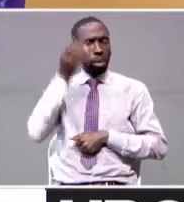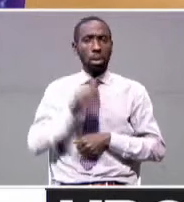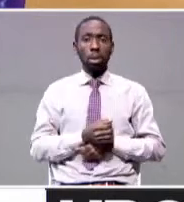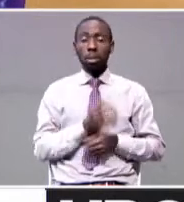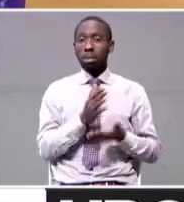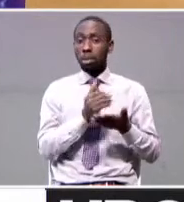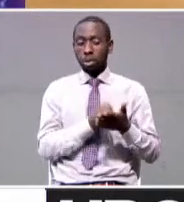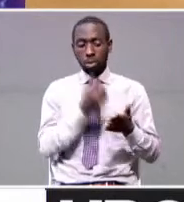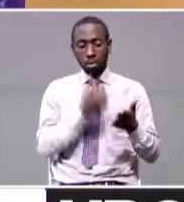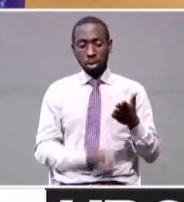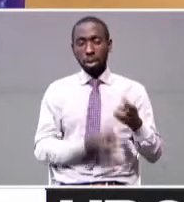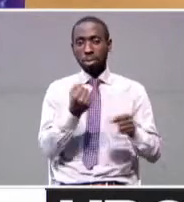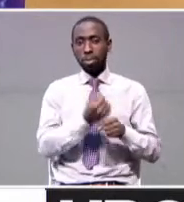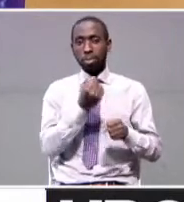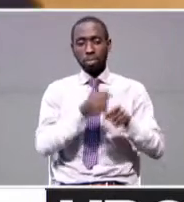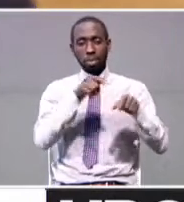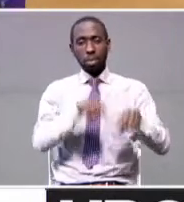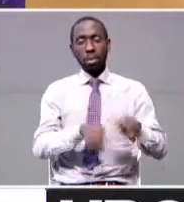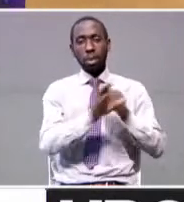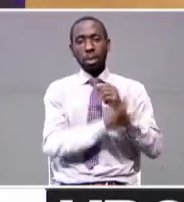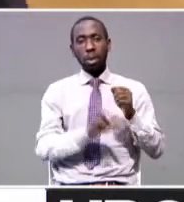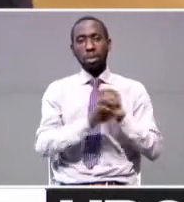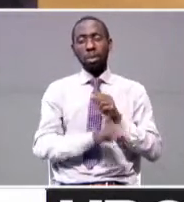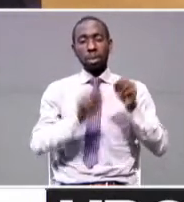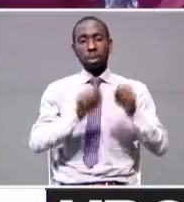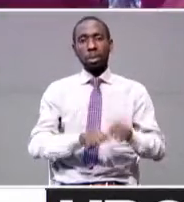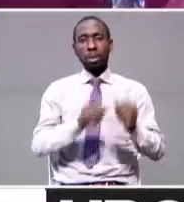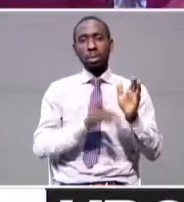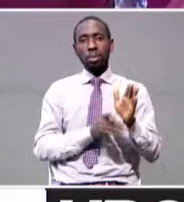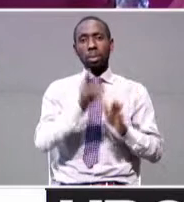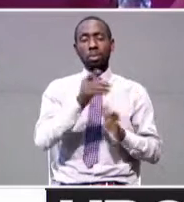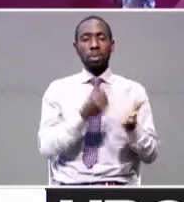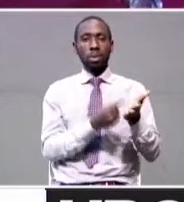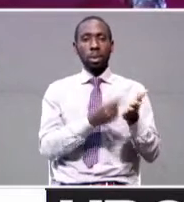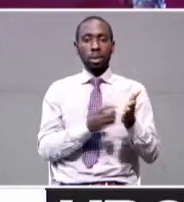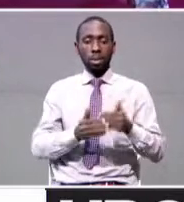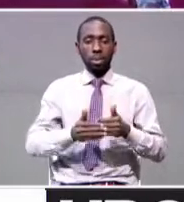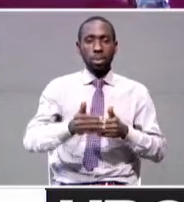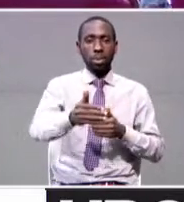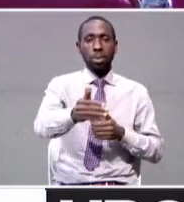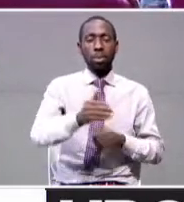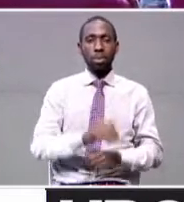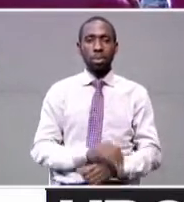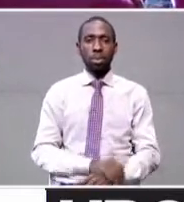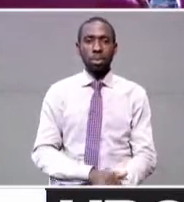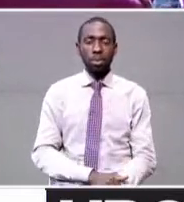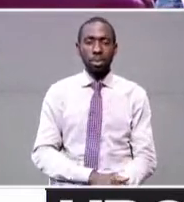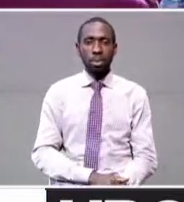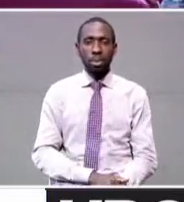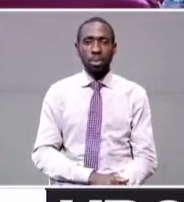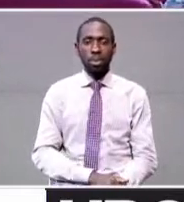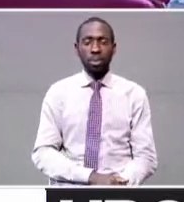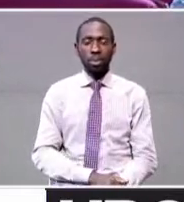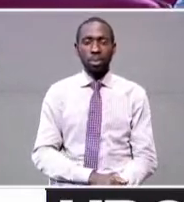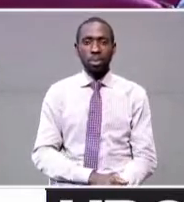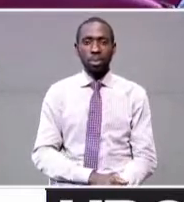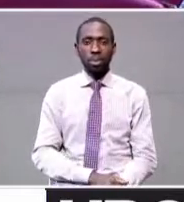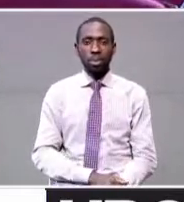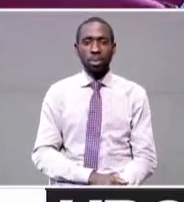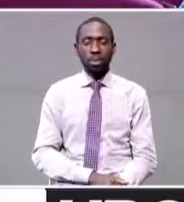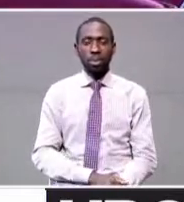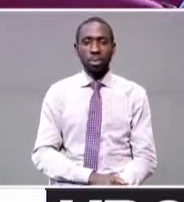buli ekikolebwa mu Uganda kitwala Uganda mu maaso. Nze Andrew Sebira ne Lydia Chomukama